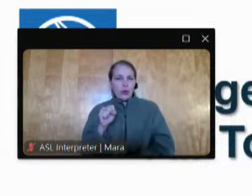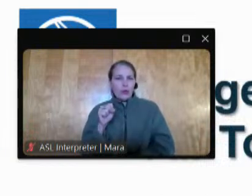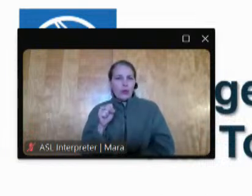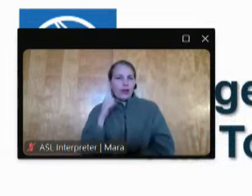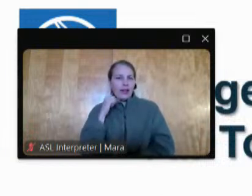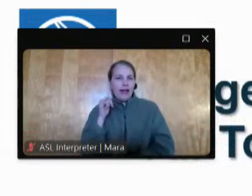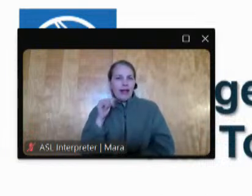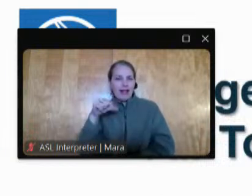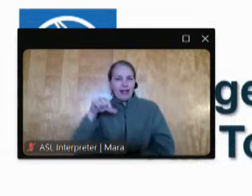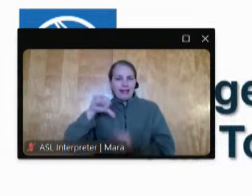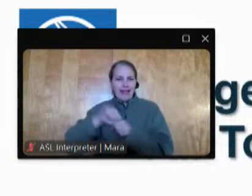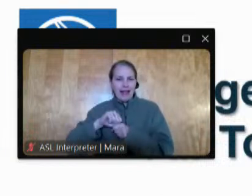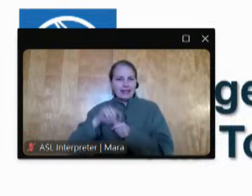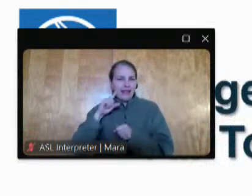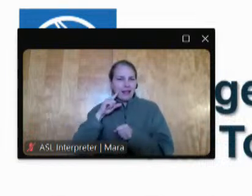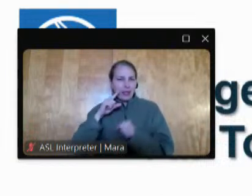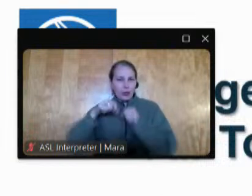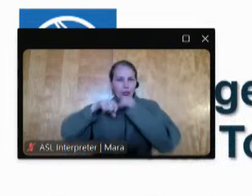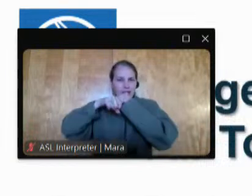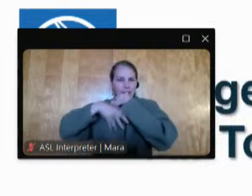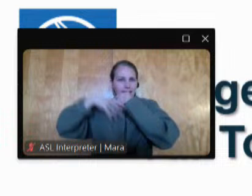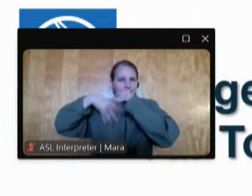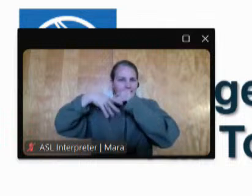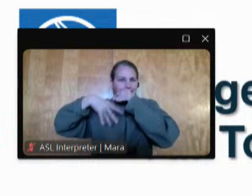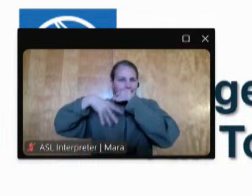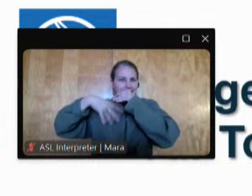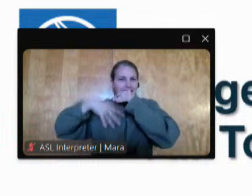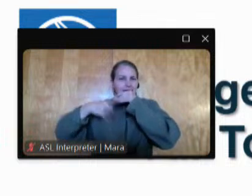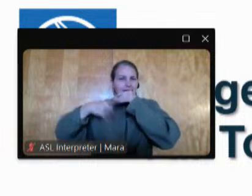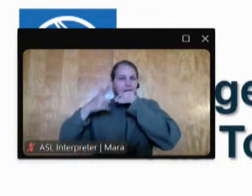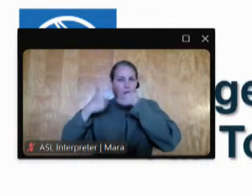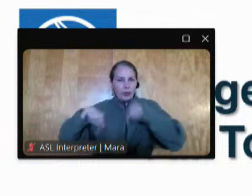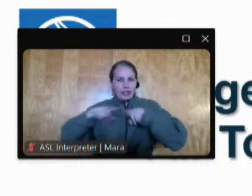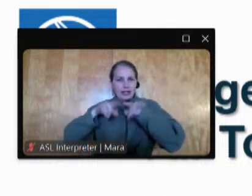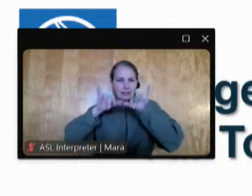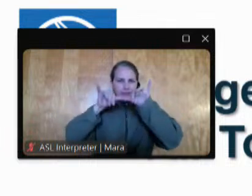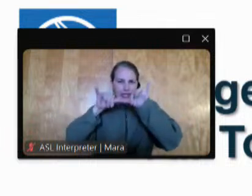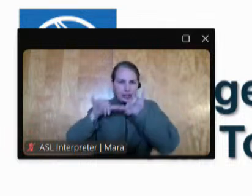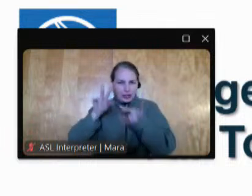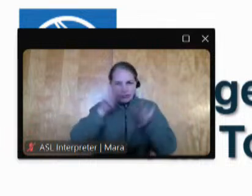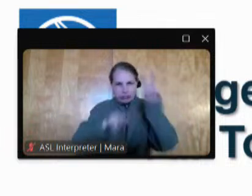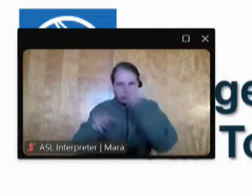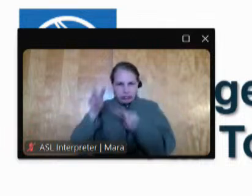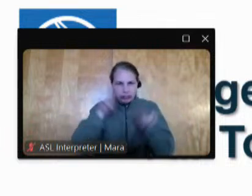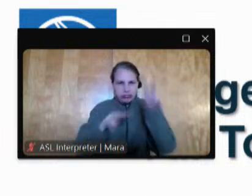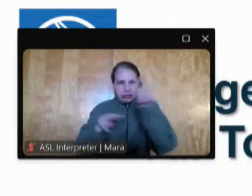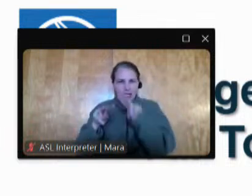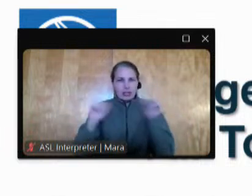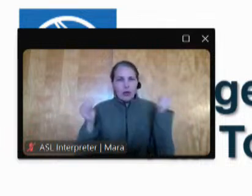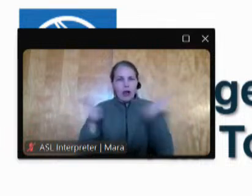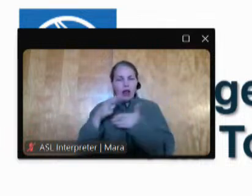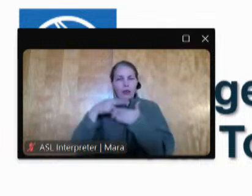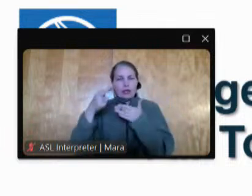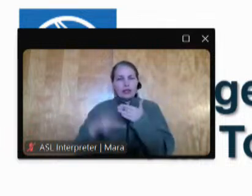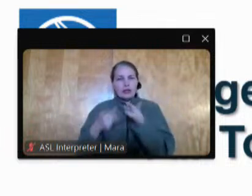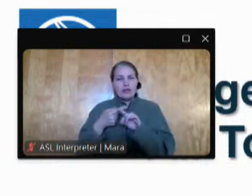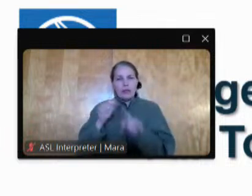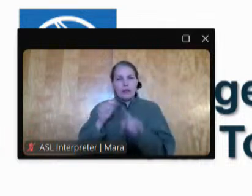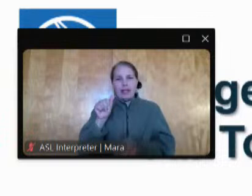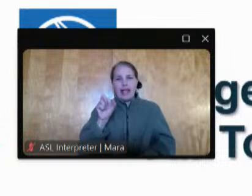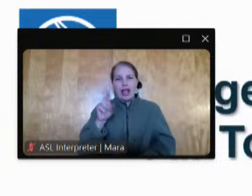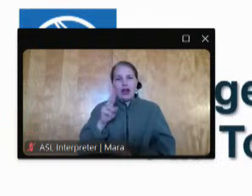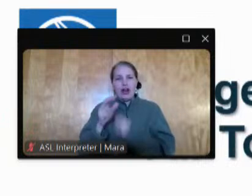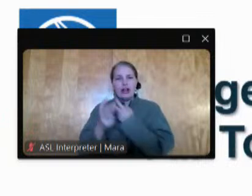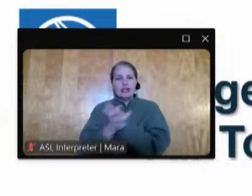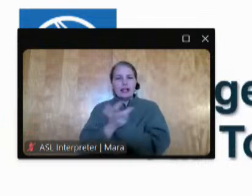were done. All of the results for air toxics, including VOCs, gaseous air toxics, and also